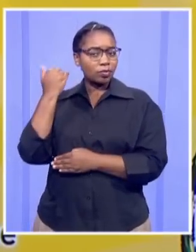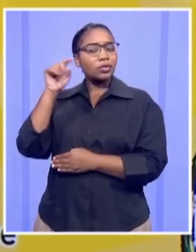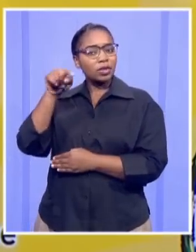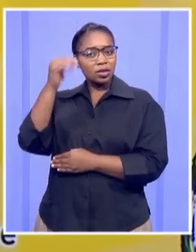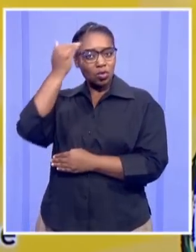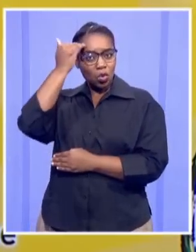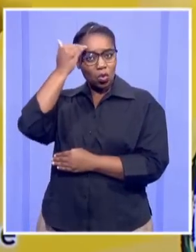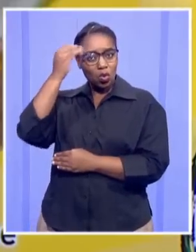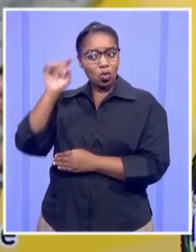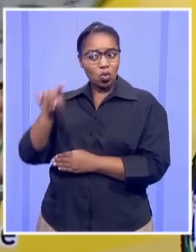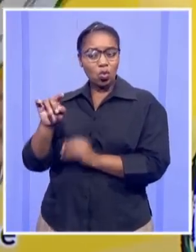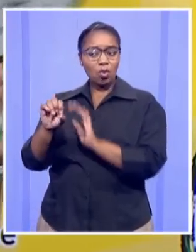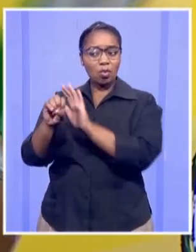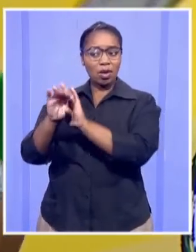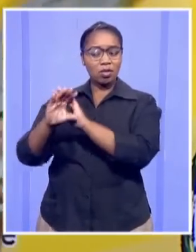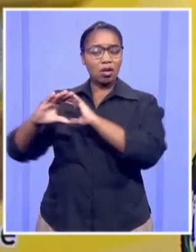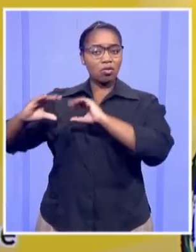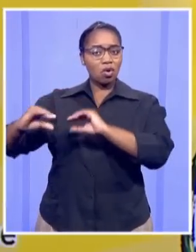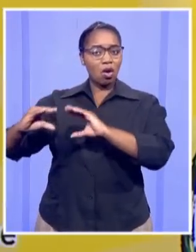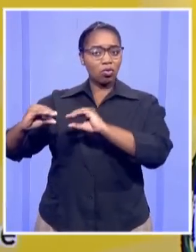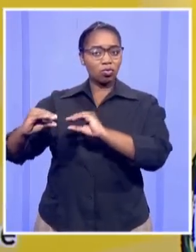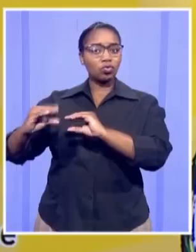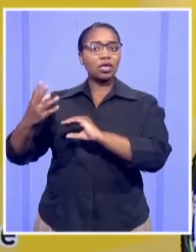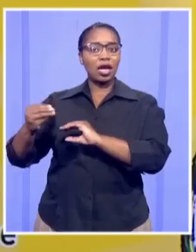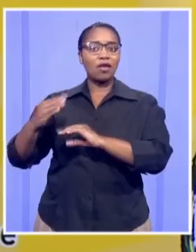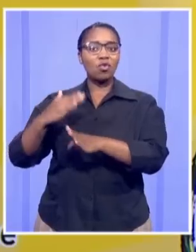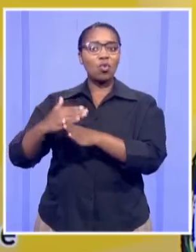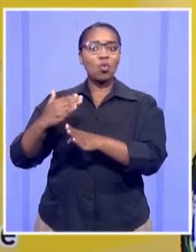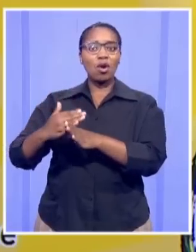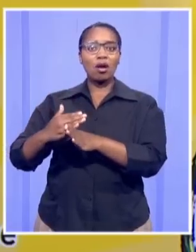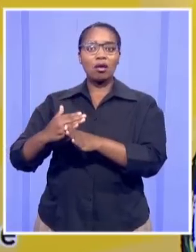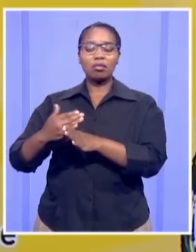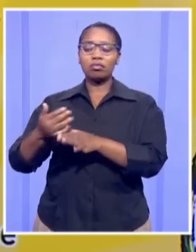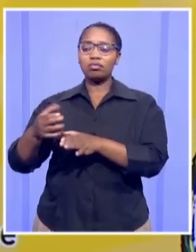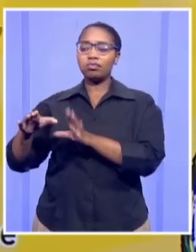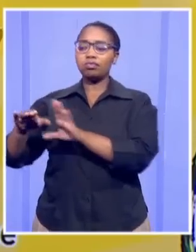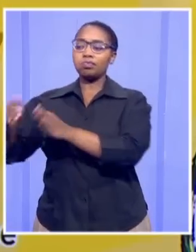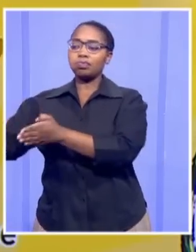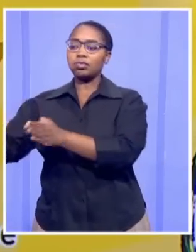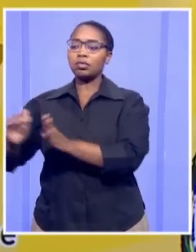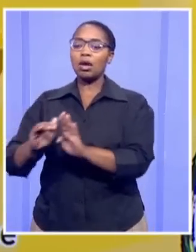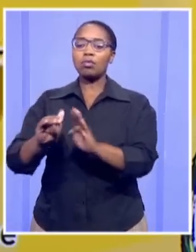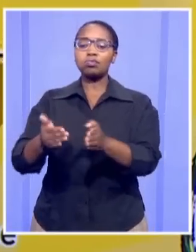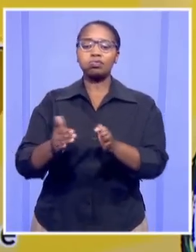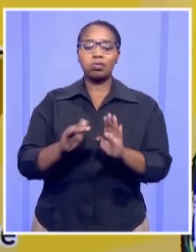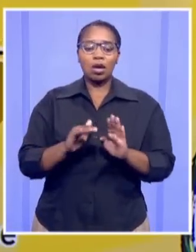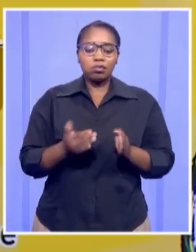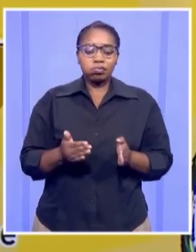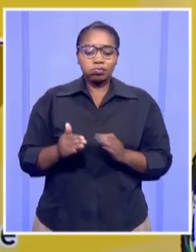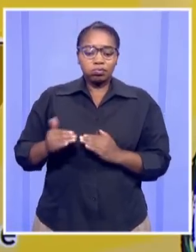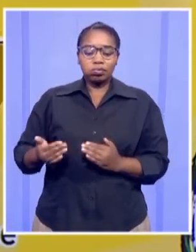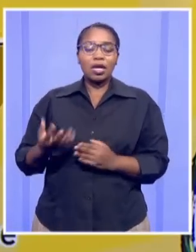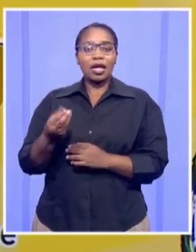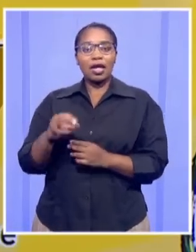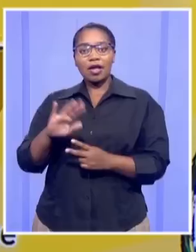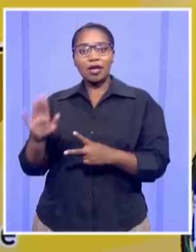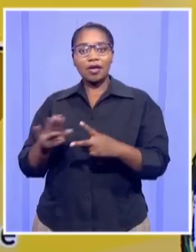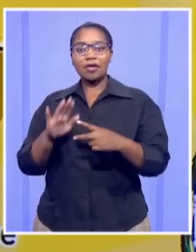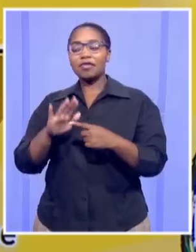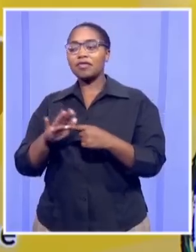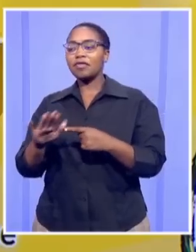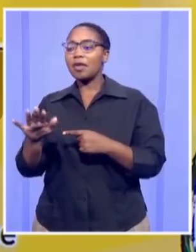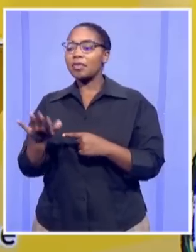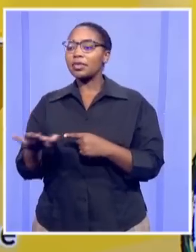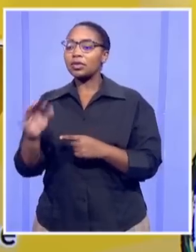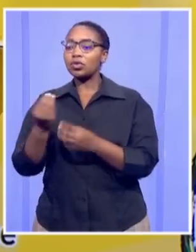lounge has got a number of workstations there, dining facilities, you